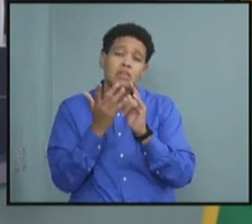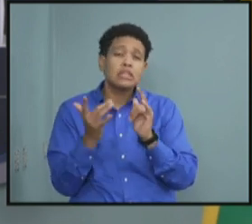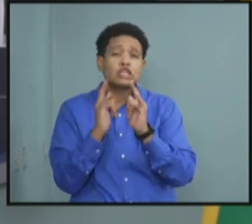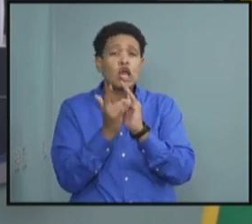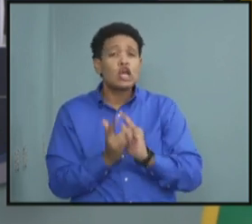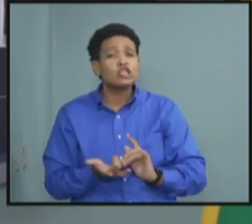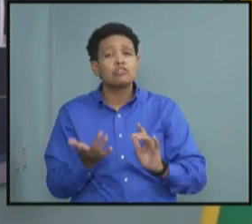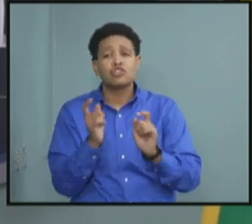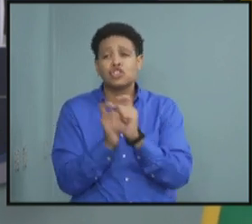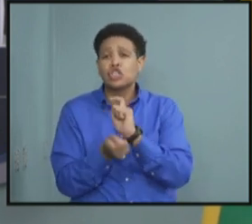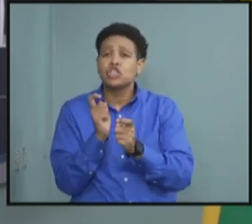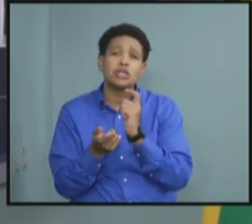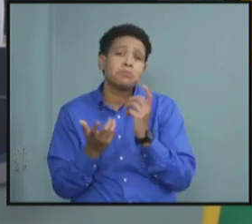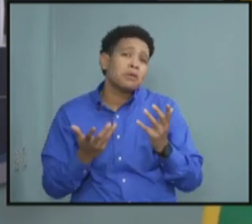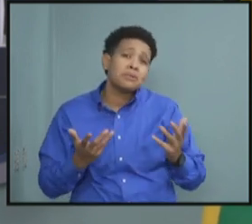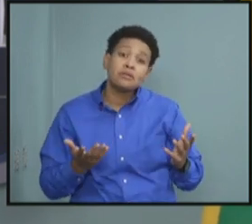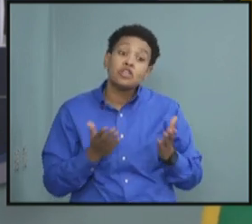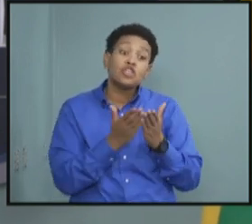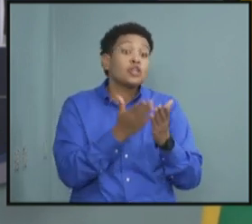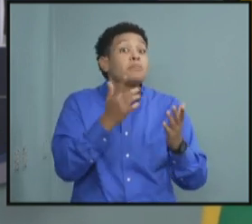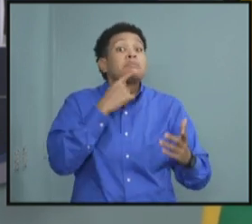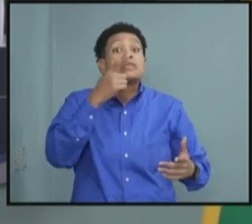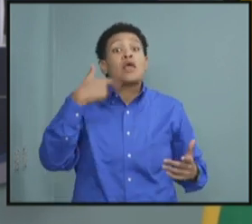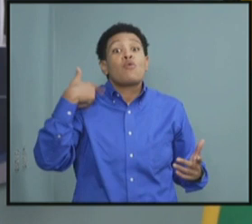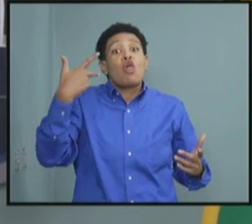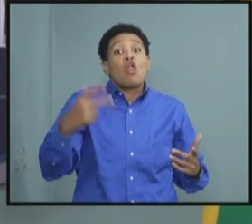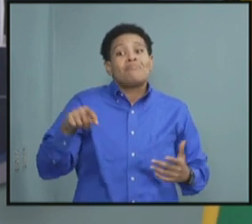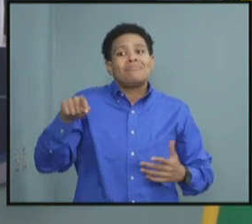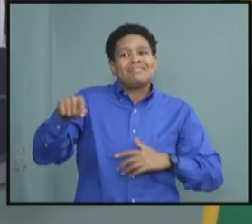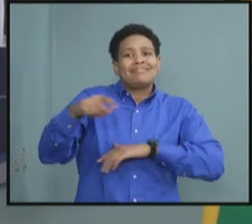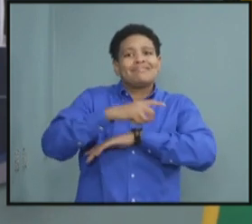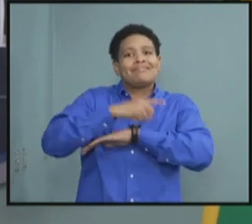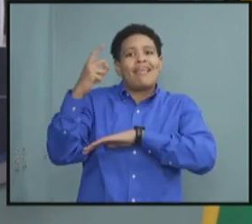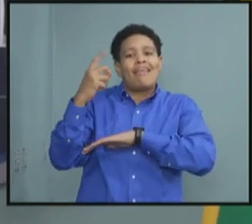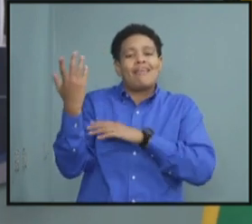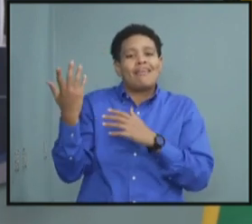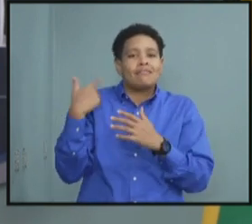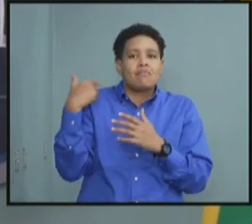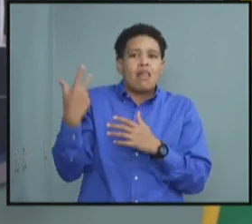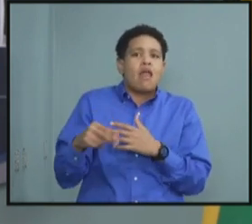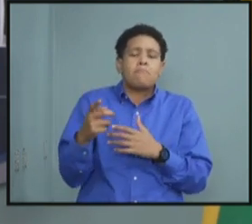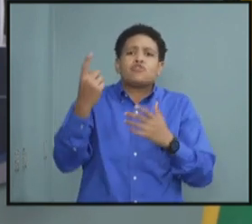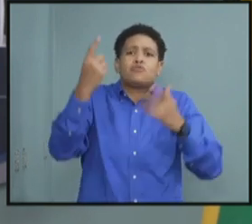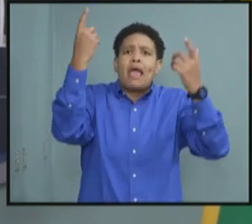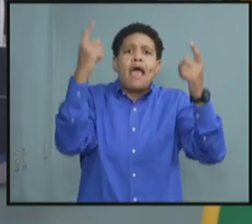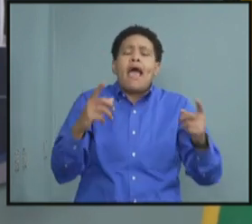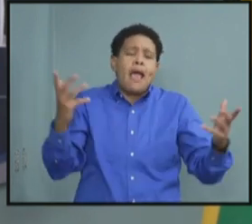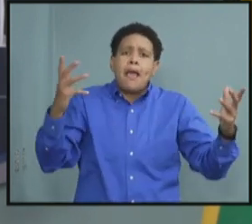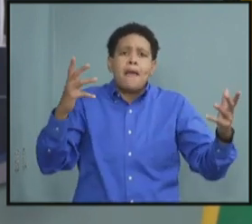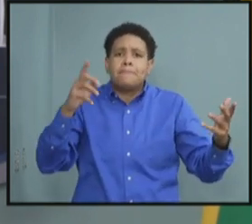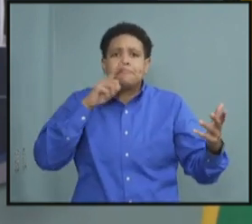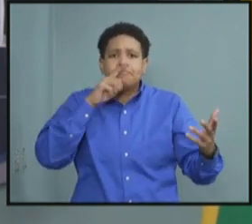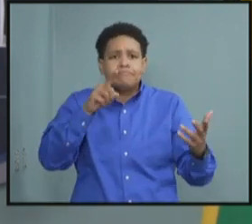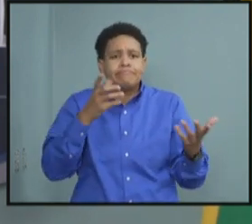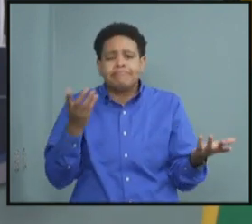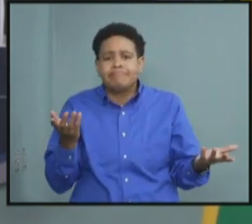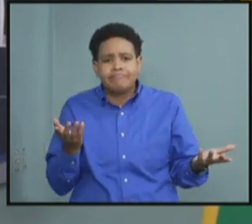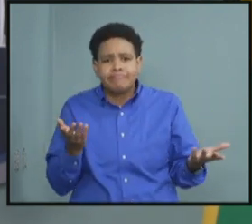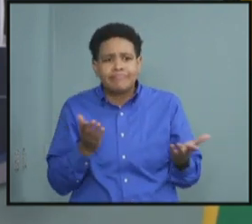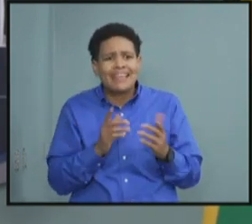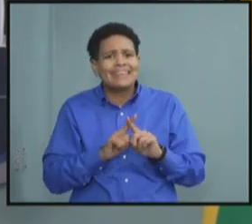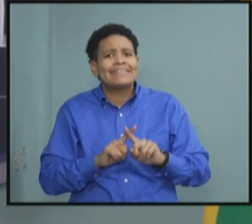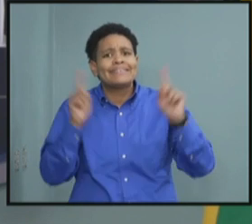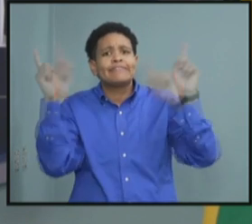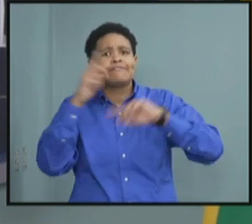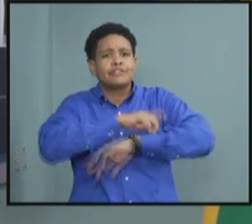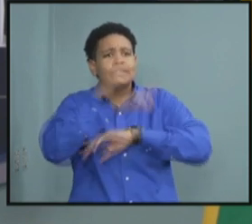The ships may say, we're coming in on X day. And then something happens and it is a different